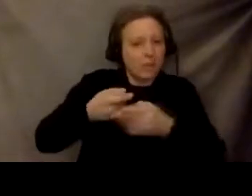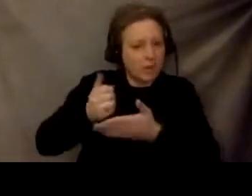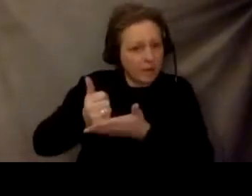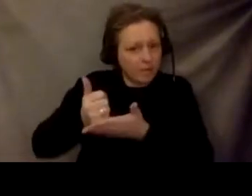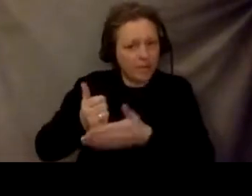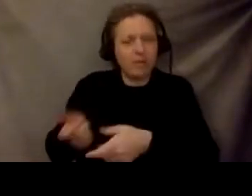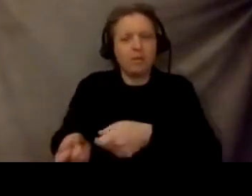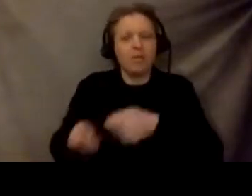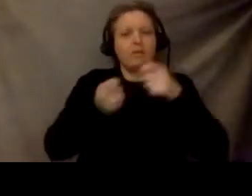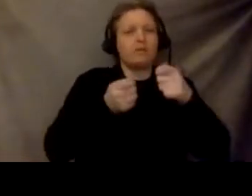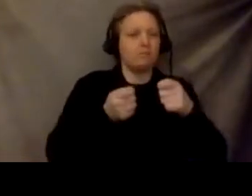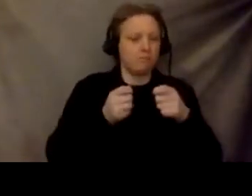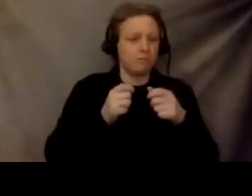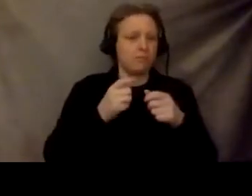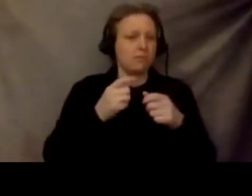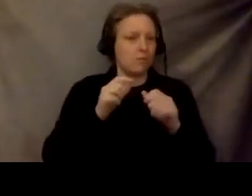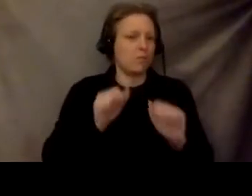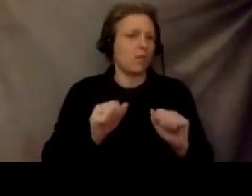your greatest